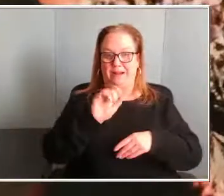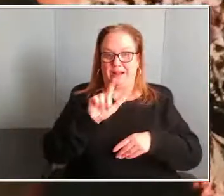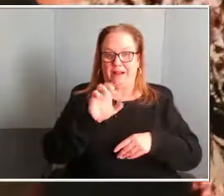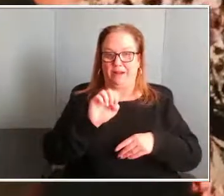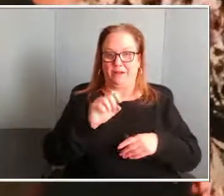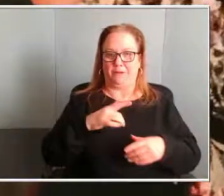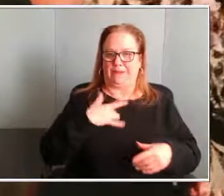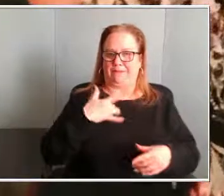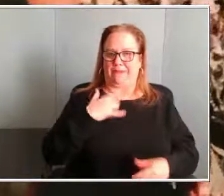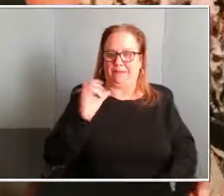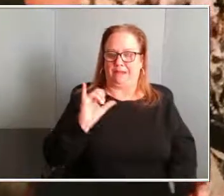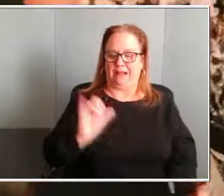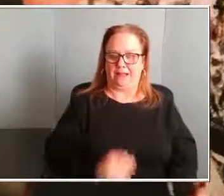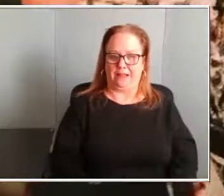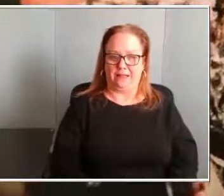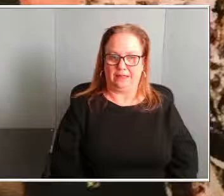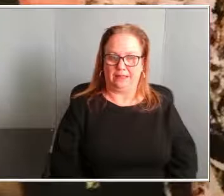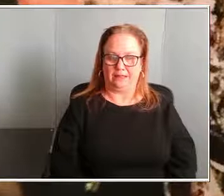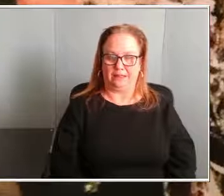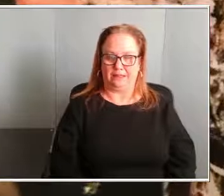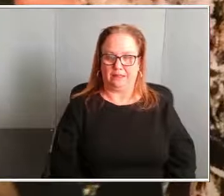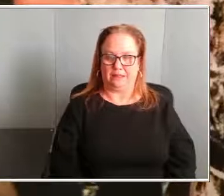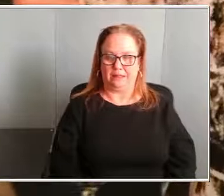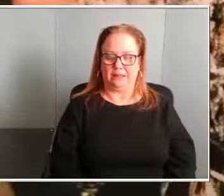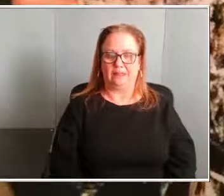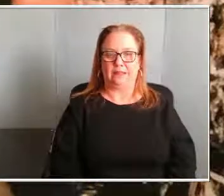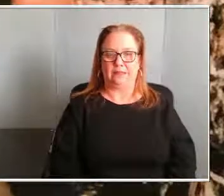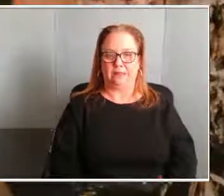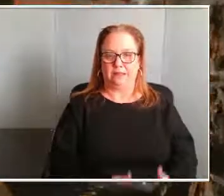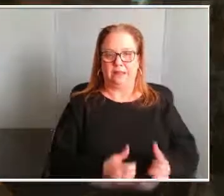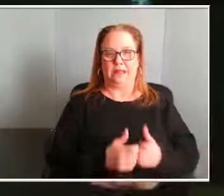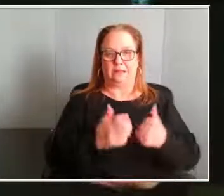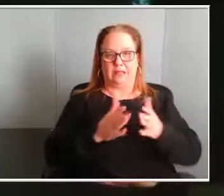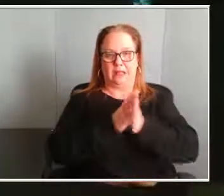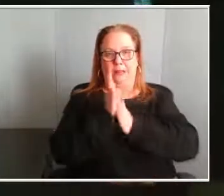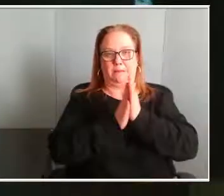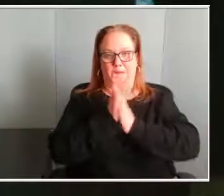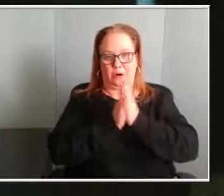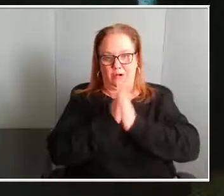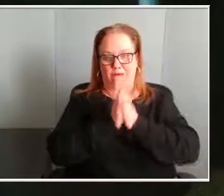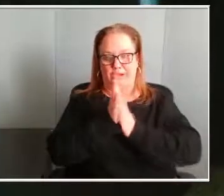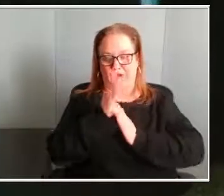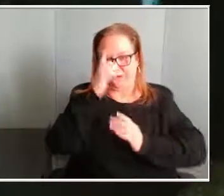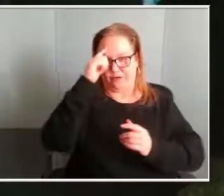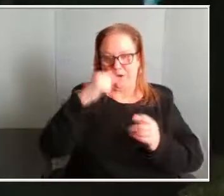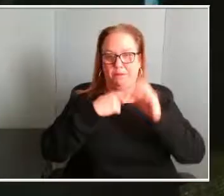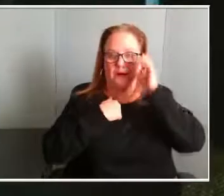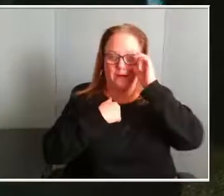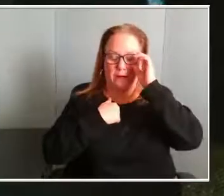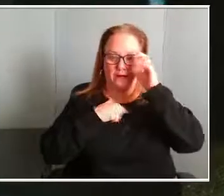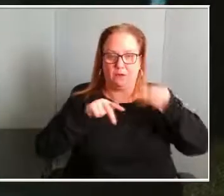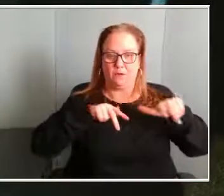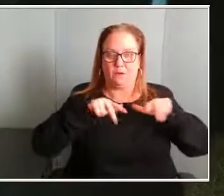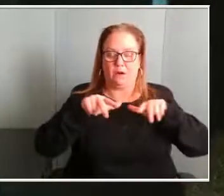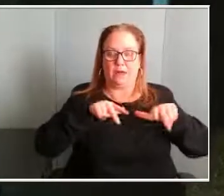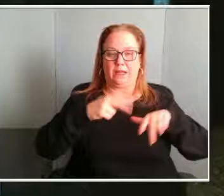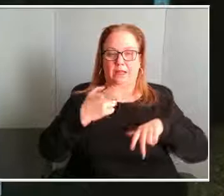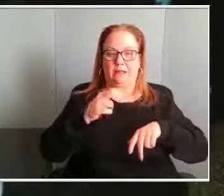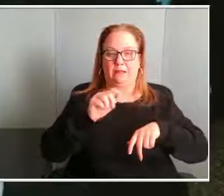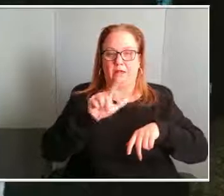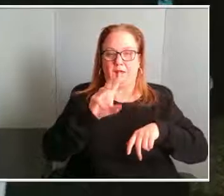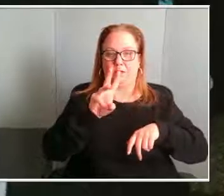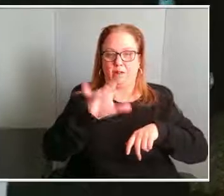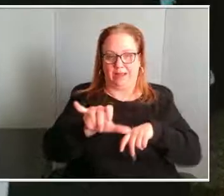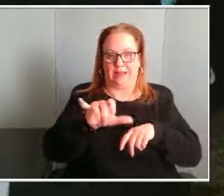like? Well, that was a lot of the motivating factor for me walking in the hallways to